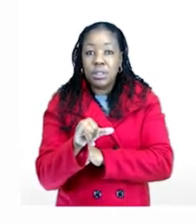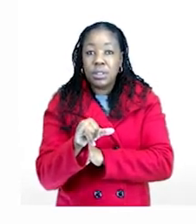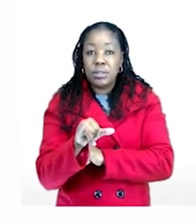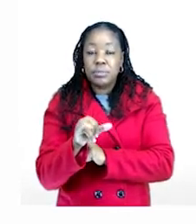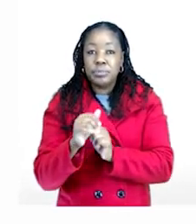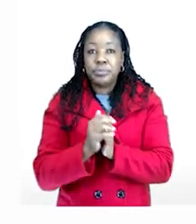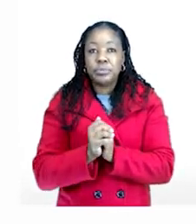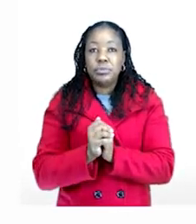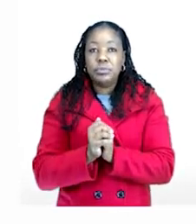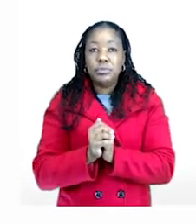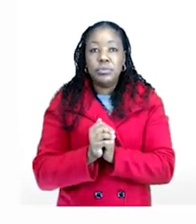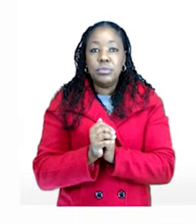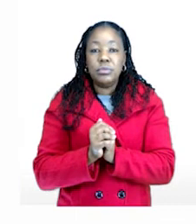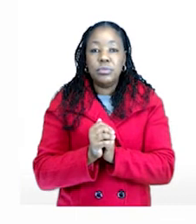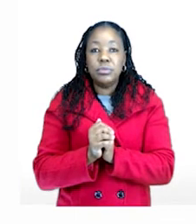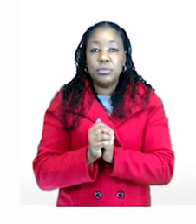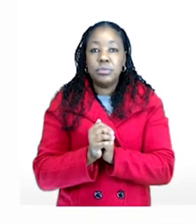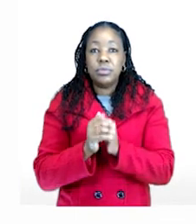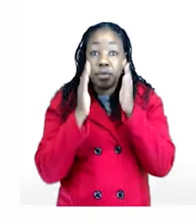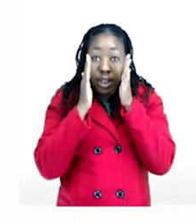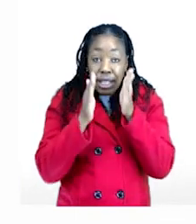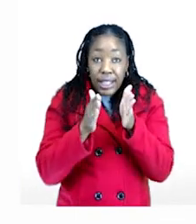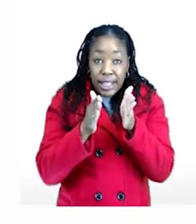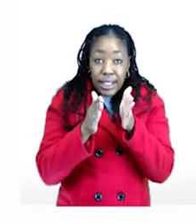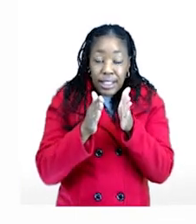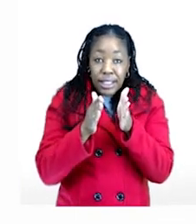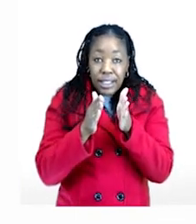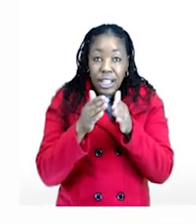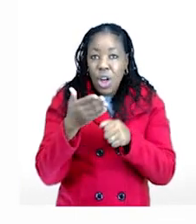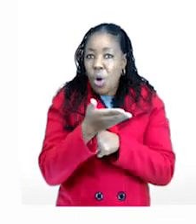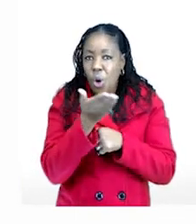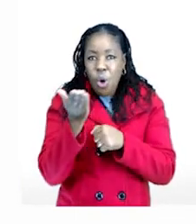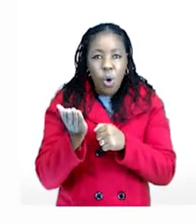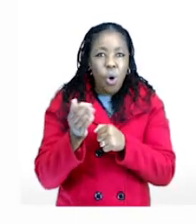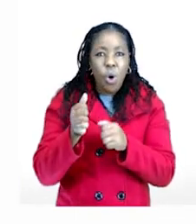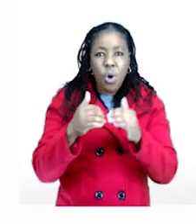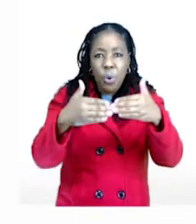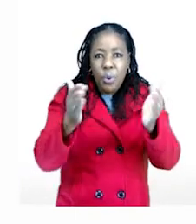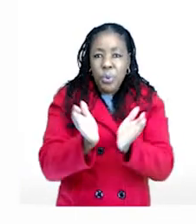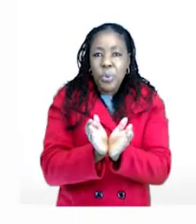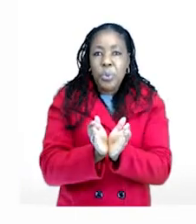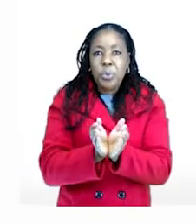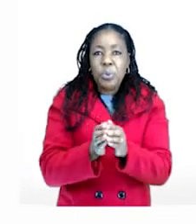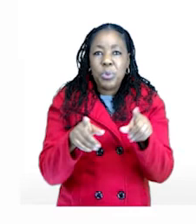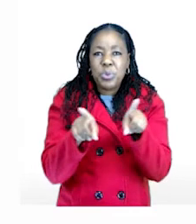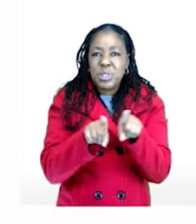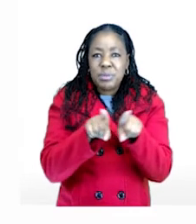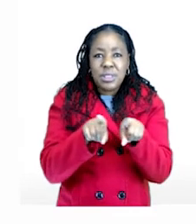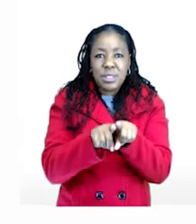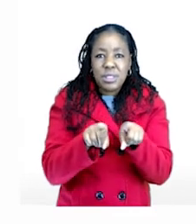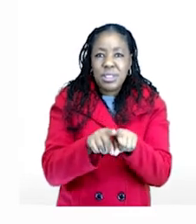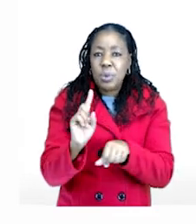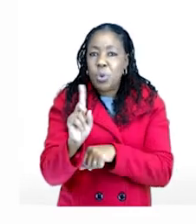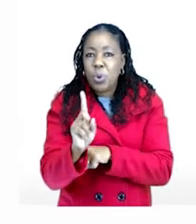on all the pots. All the pots have lids on? Yes, they do. Now